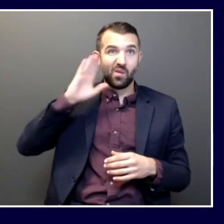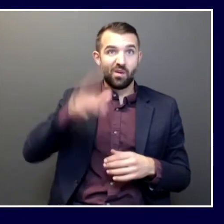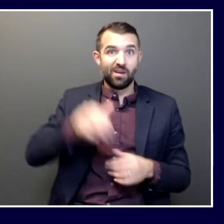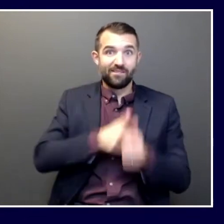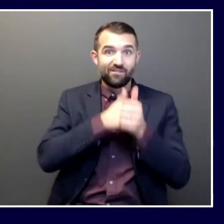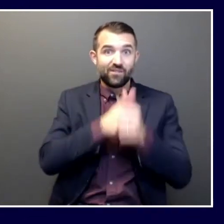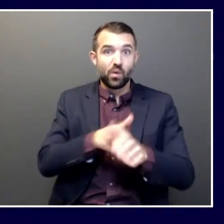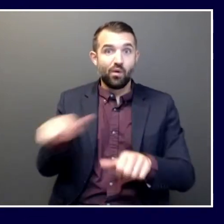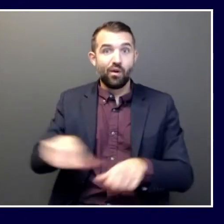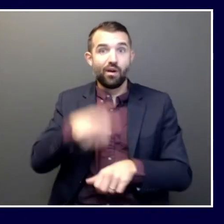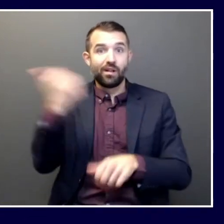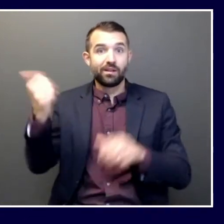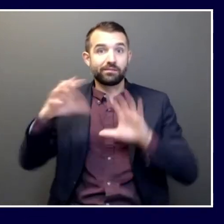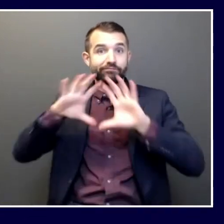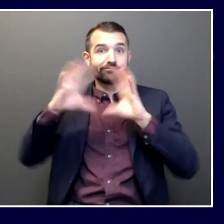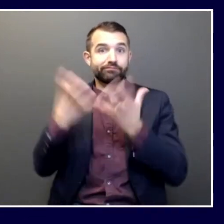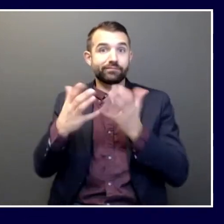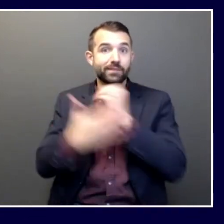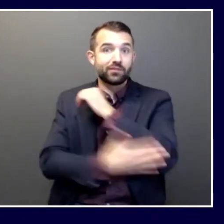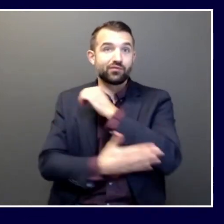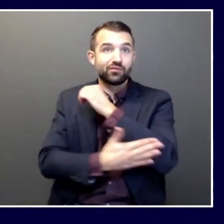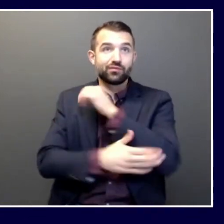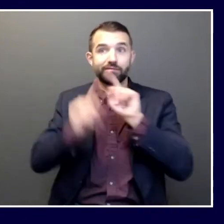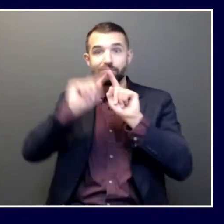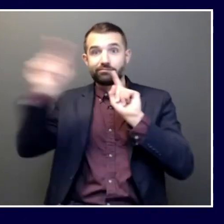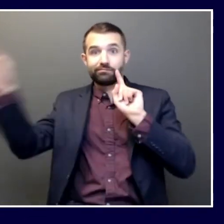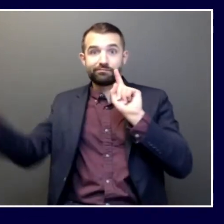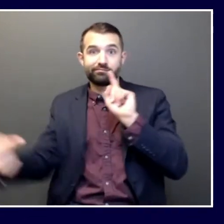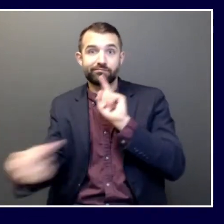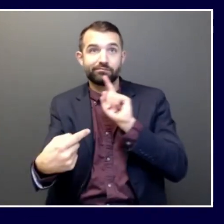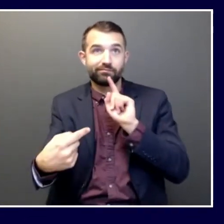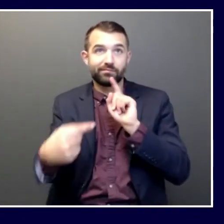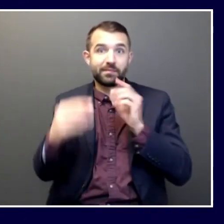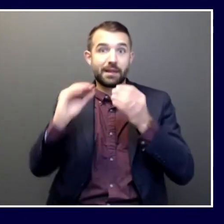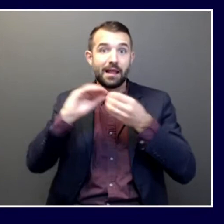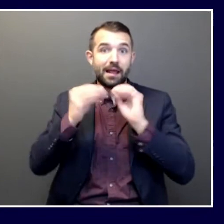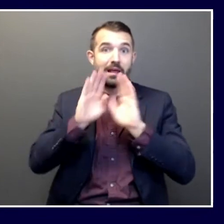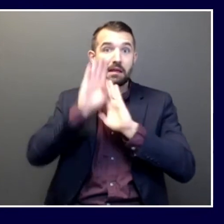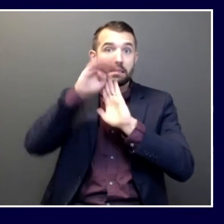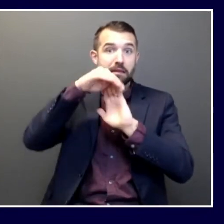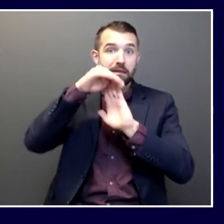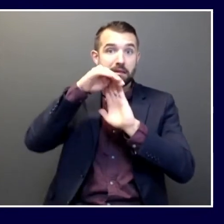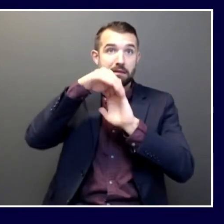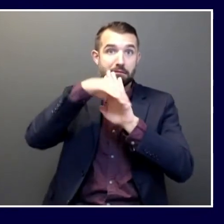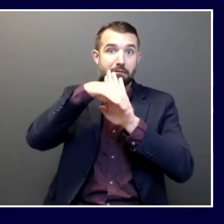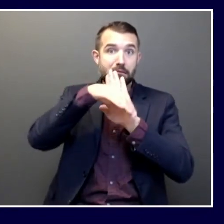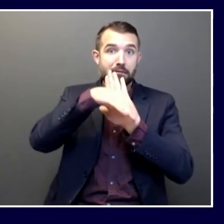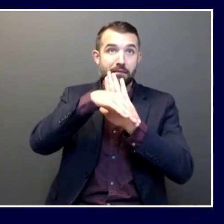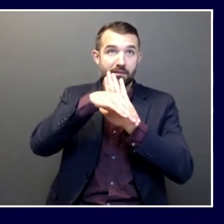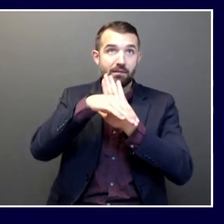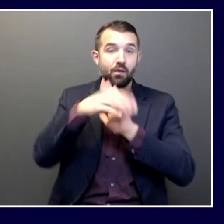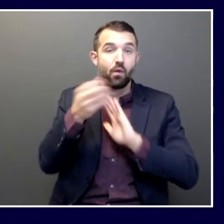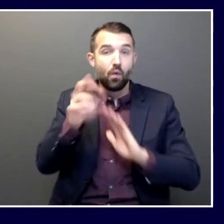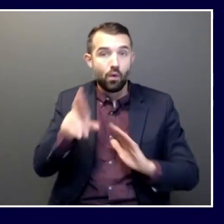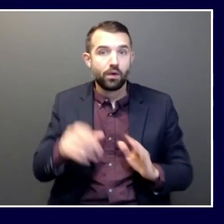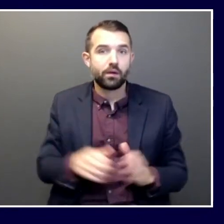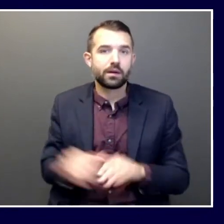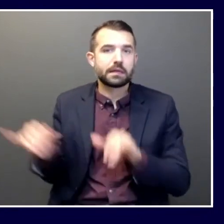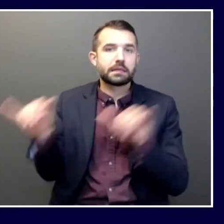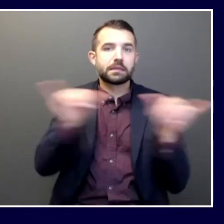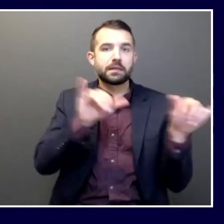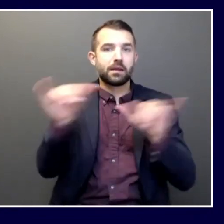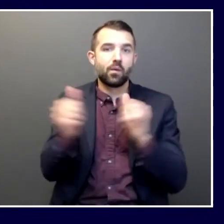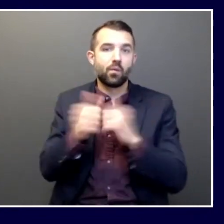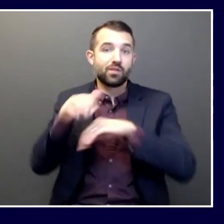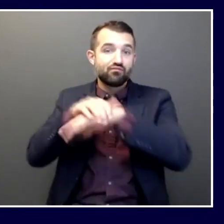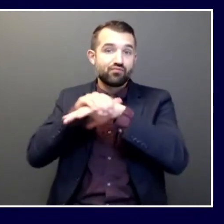a continued decline in cases, or whether it would go the way of the UK, which had come down a bit and had, for at least at